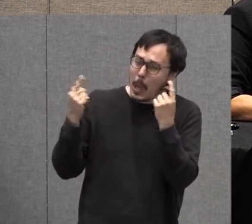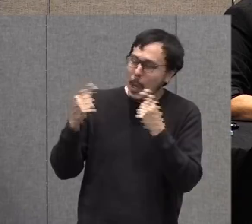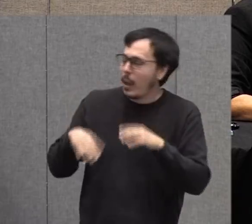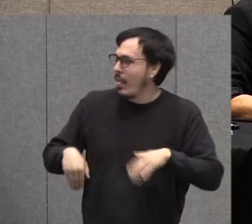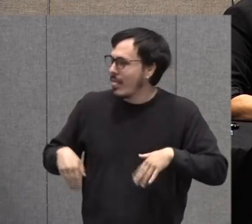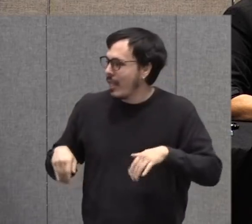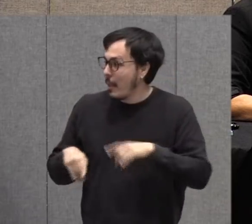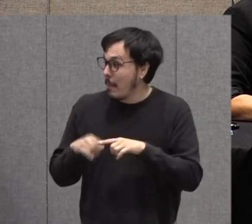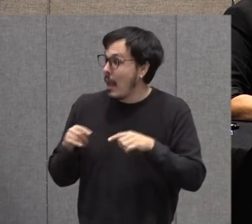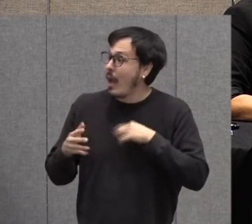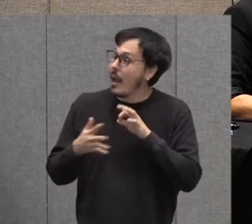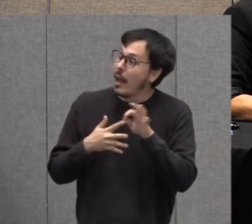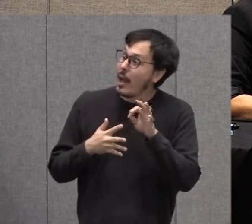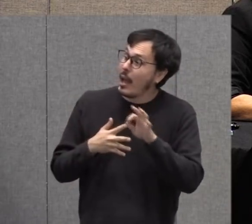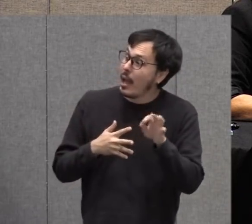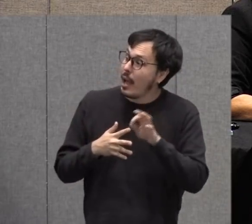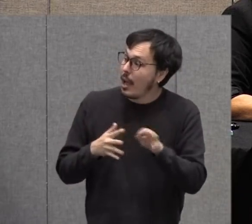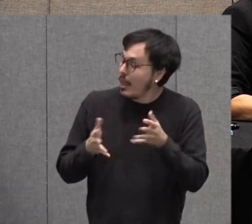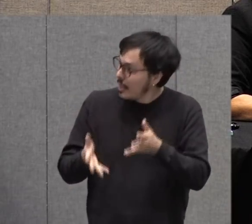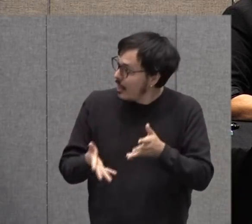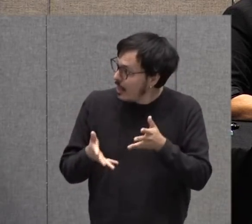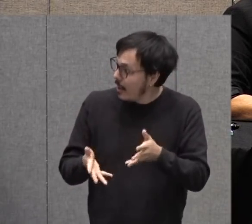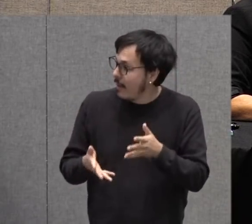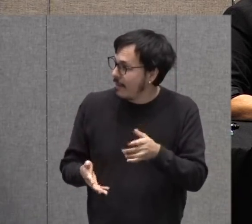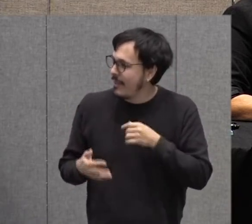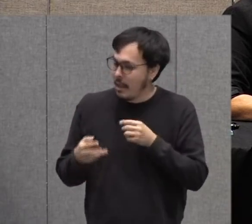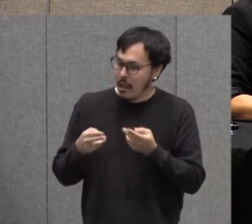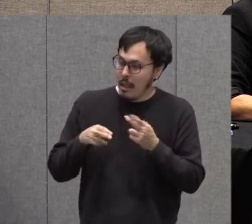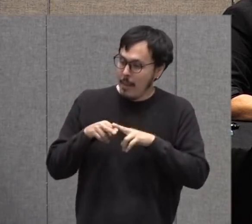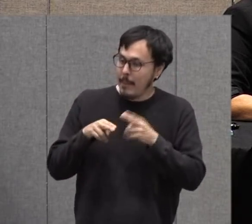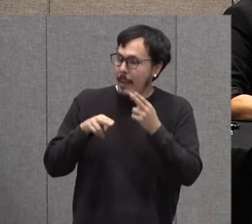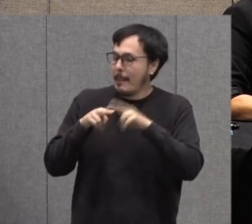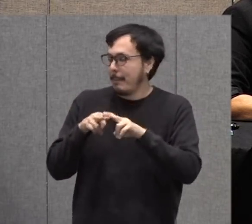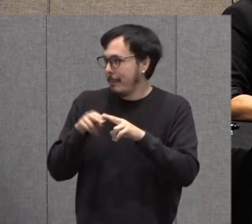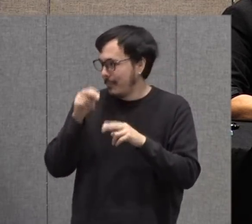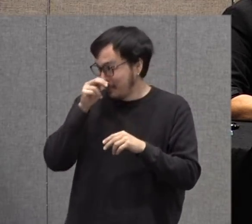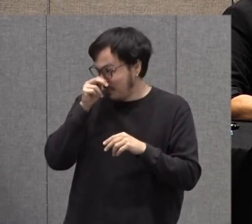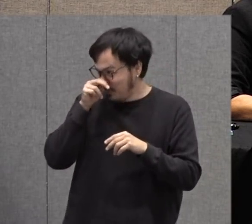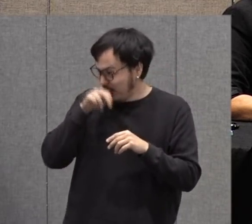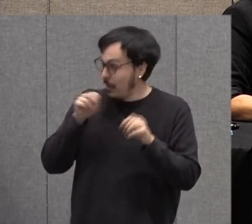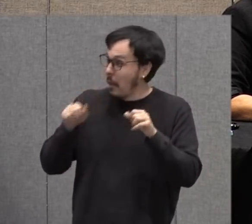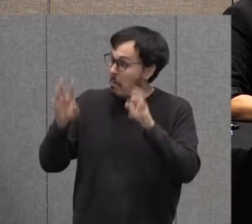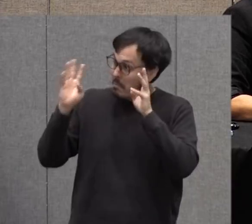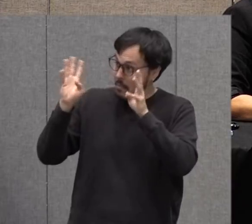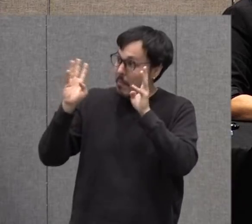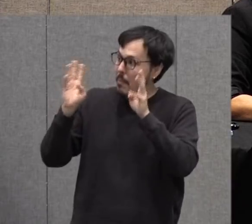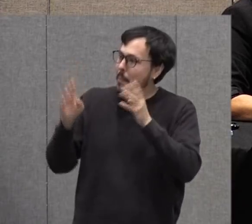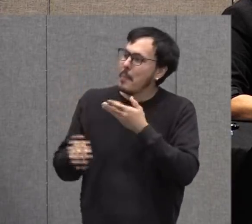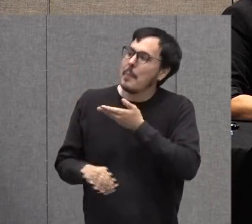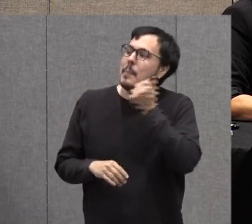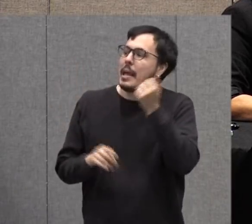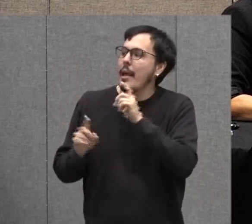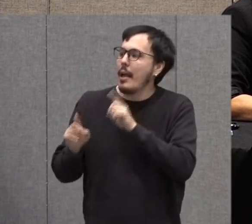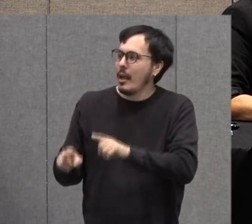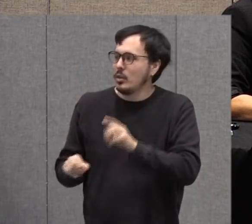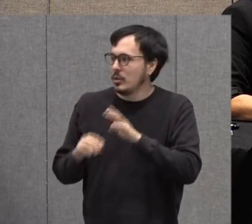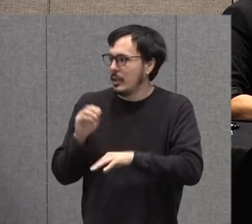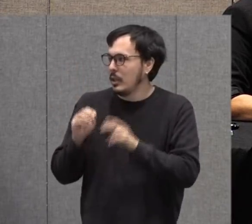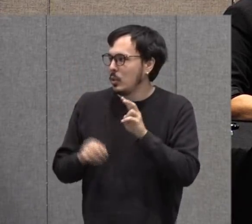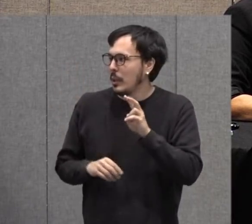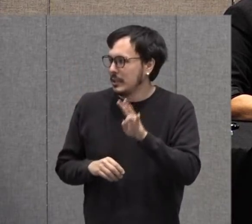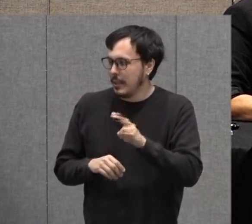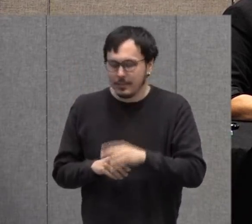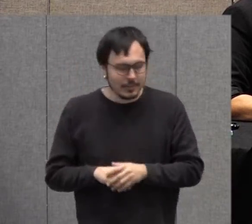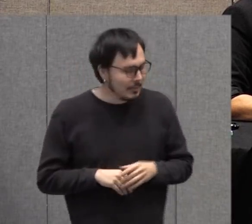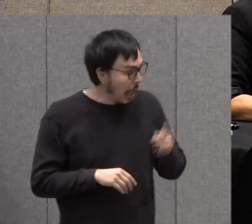counted what was out and then I counted up, I was able to come up with a better answer than 27. I